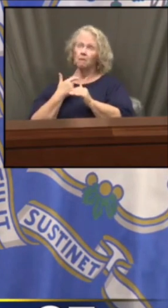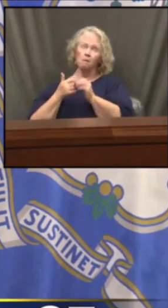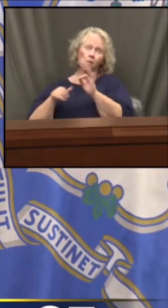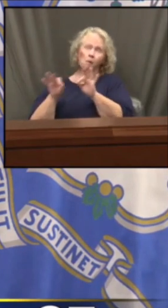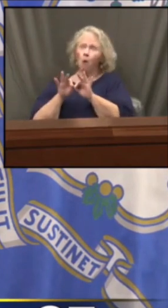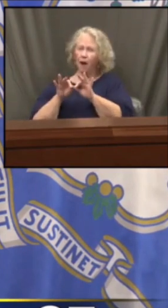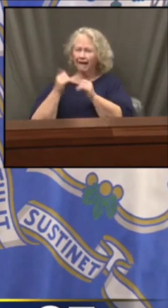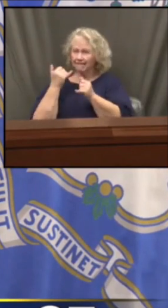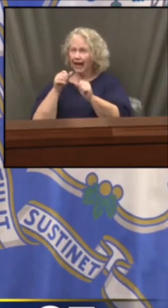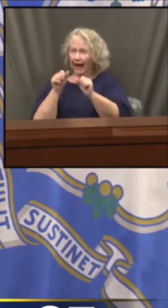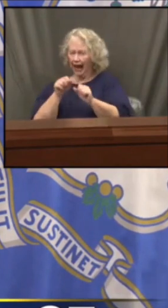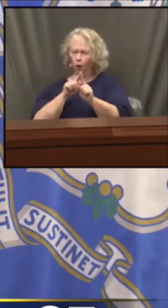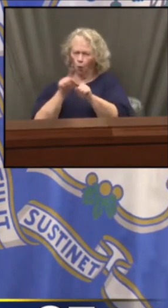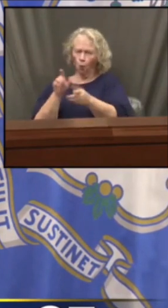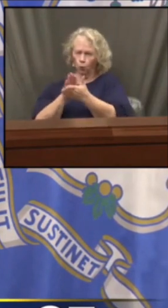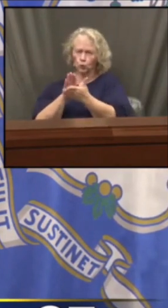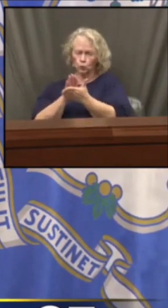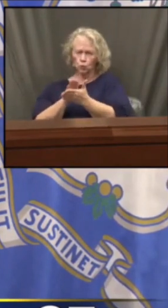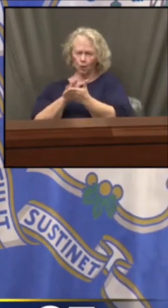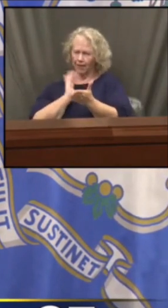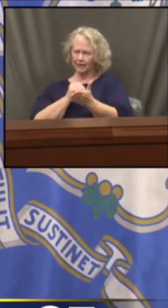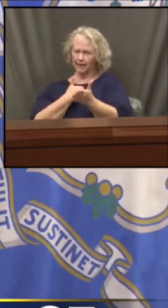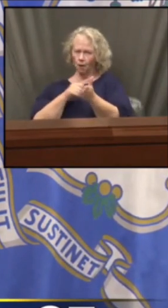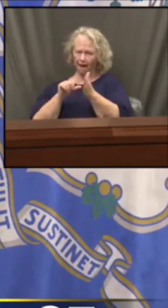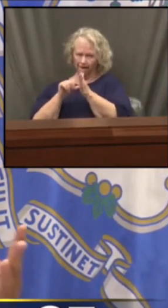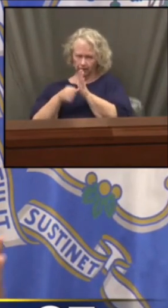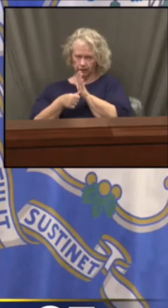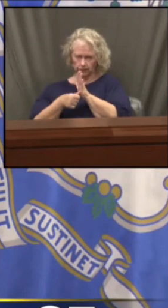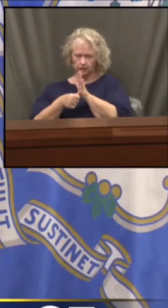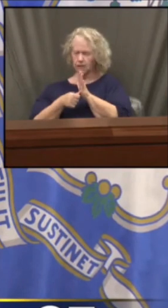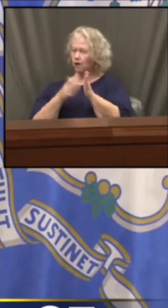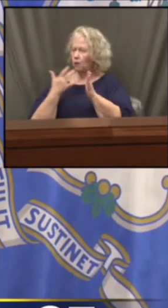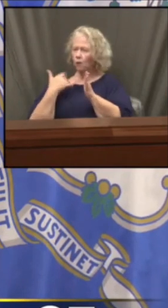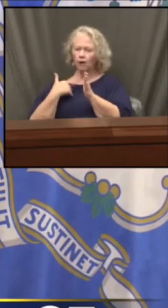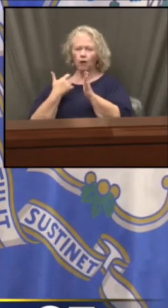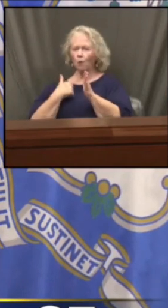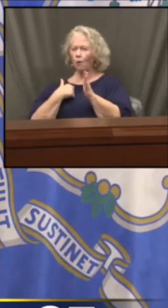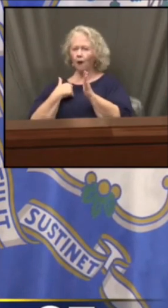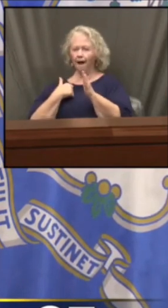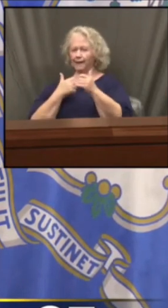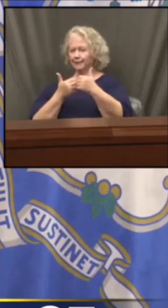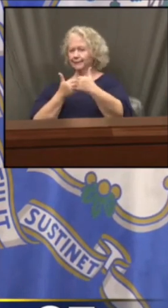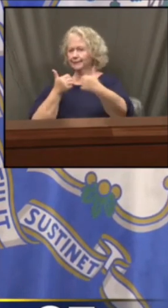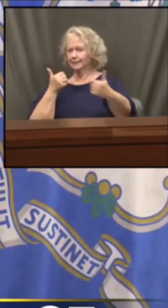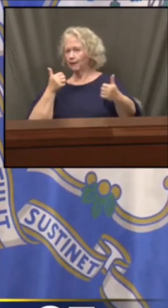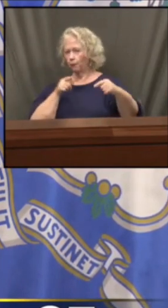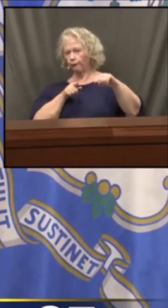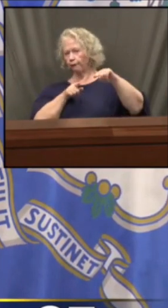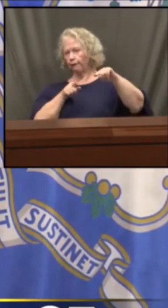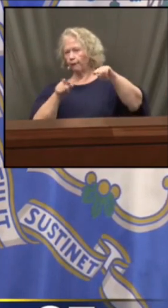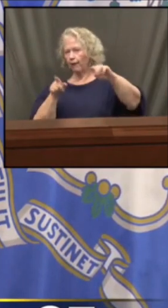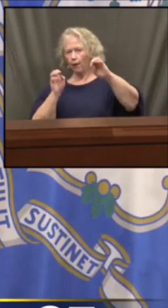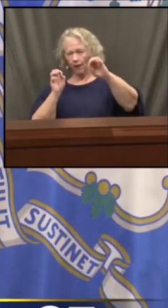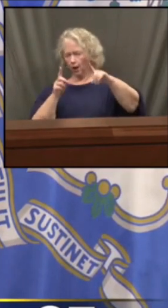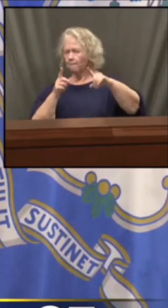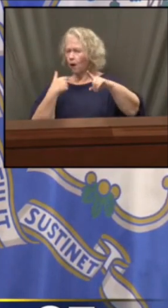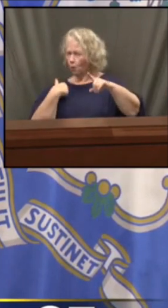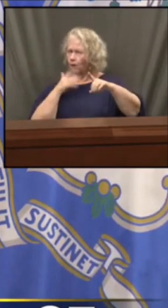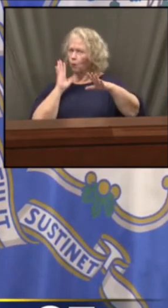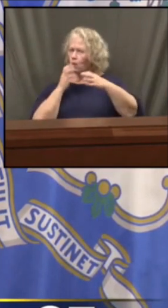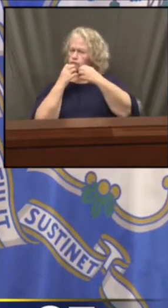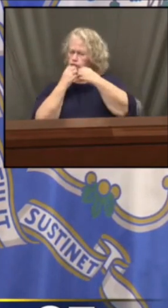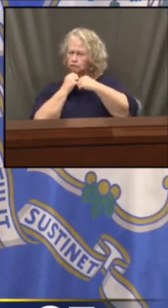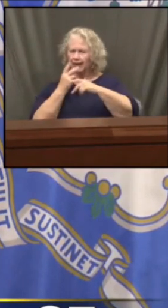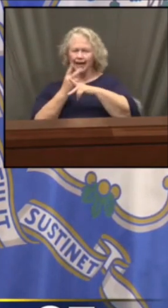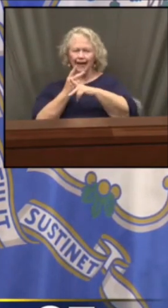to school. That's the emphasis we got. We don't want to have a dual education system out there. We are going to take special care of those kids who